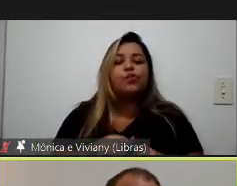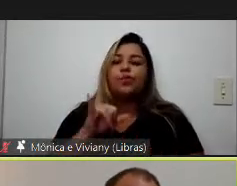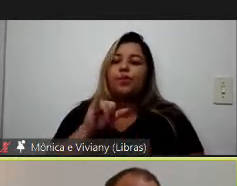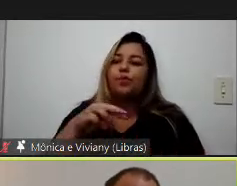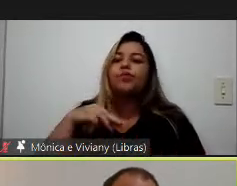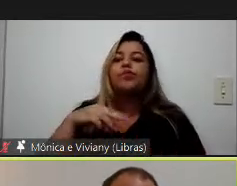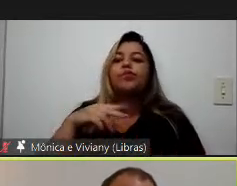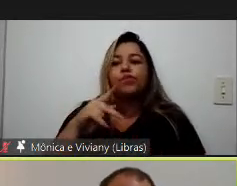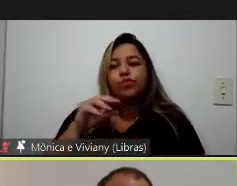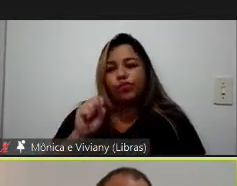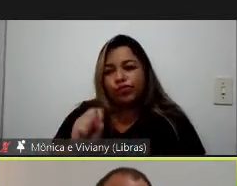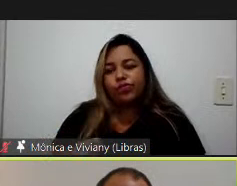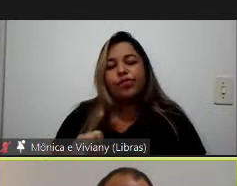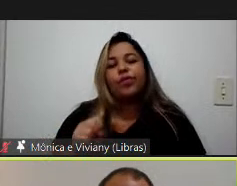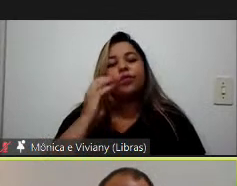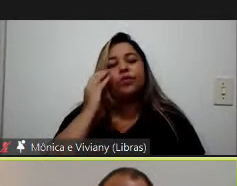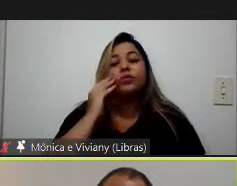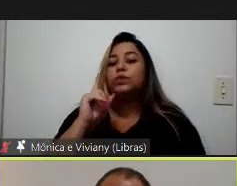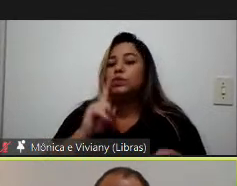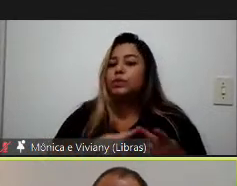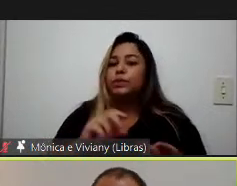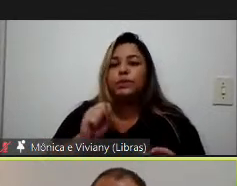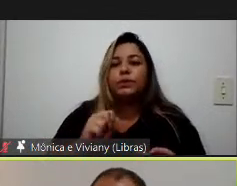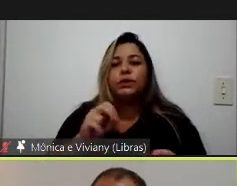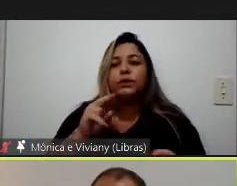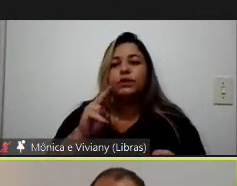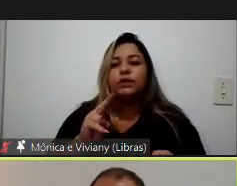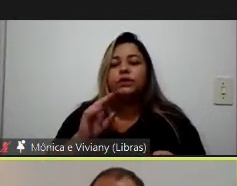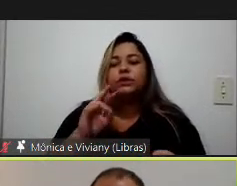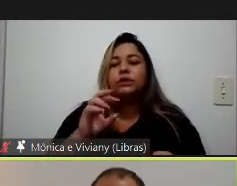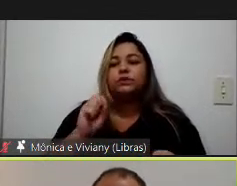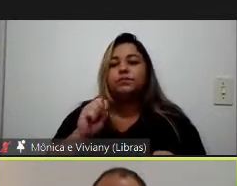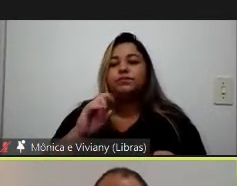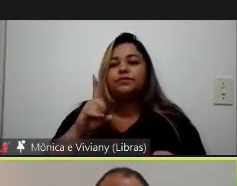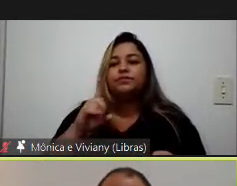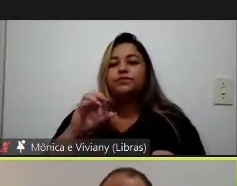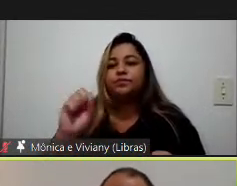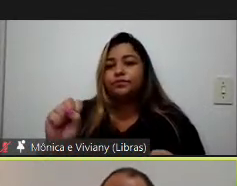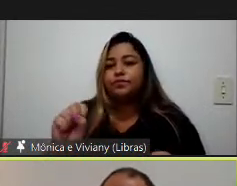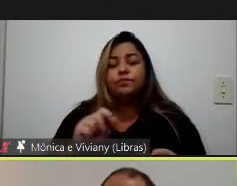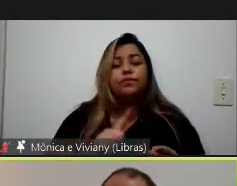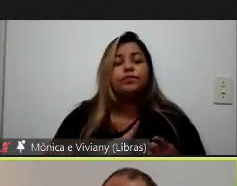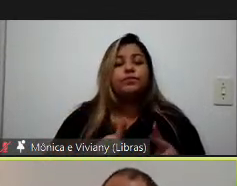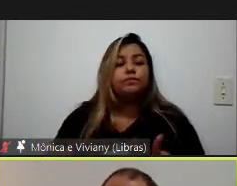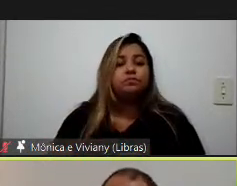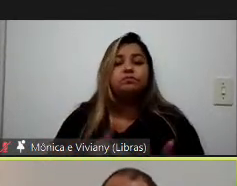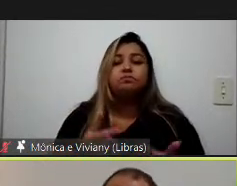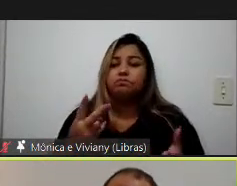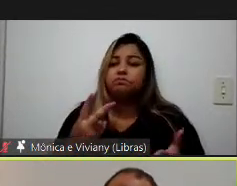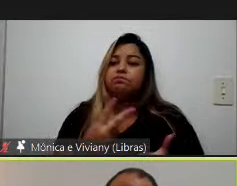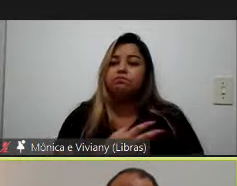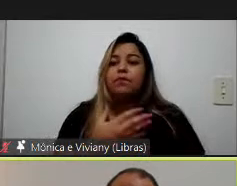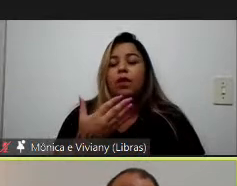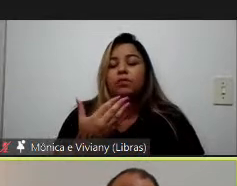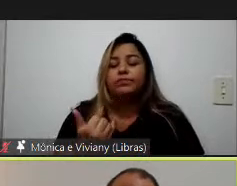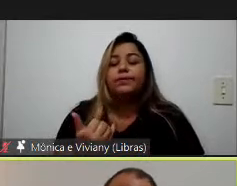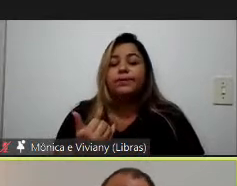There's policies that affect the prices of different foods and beverages. Regulation of food